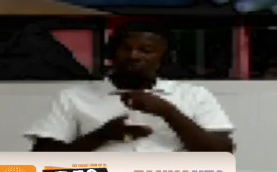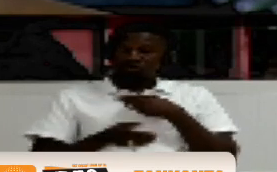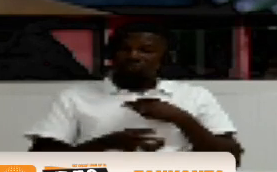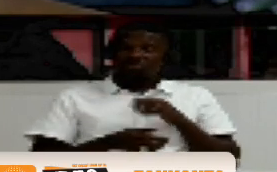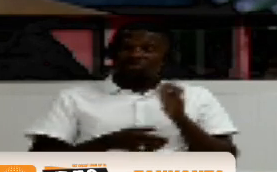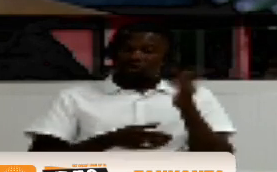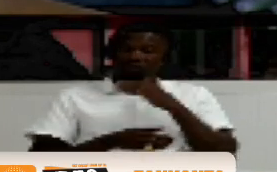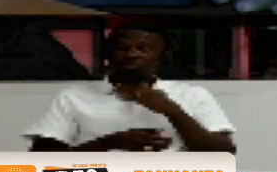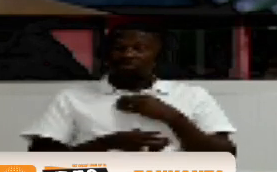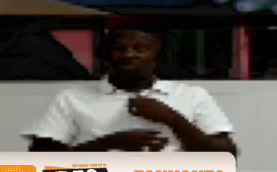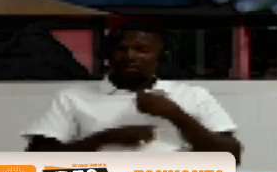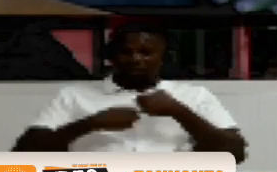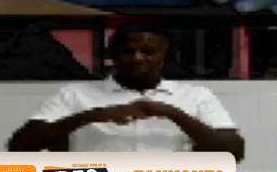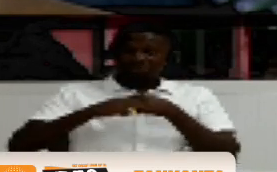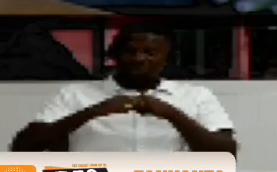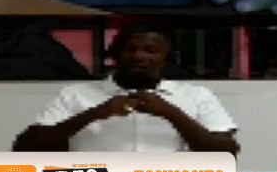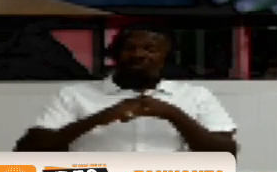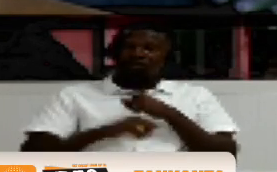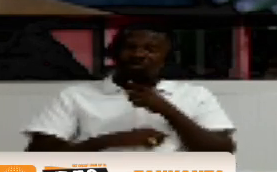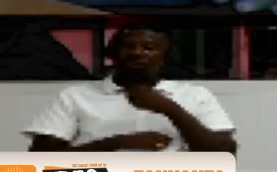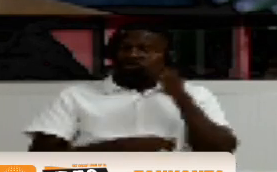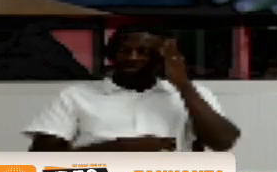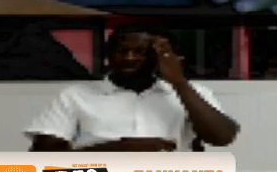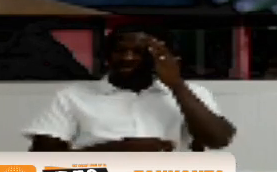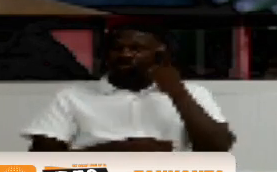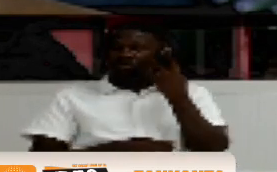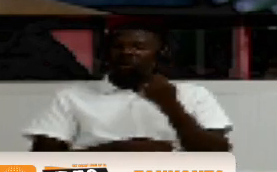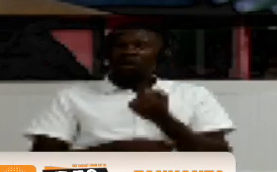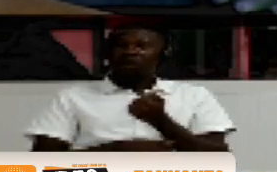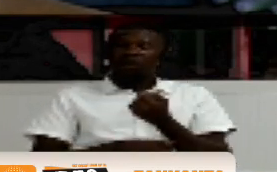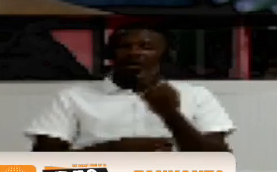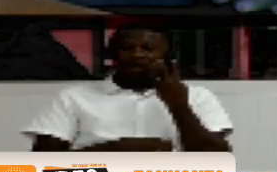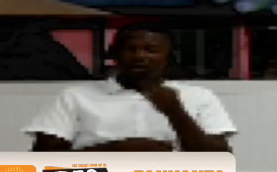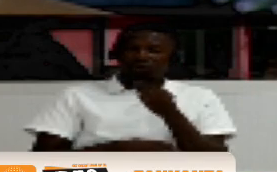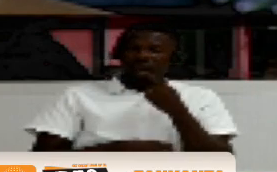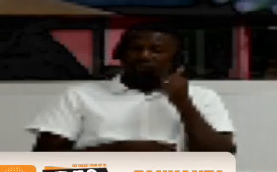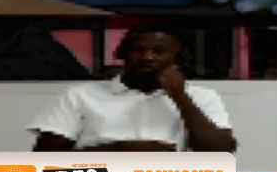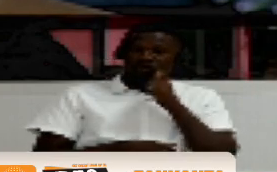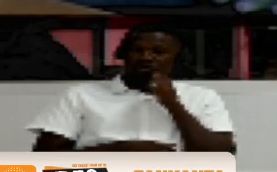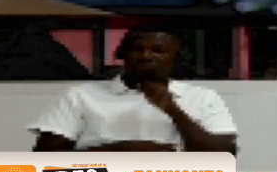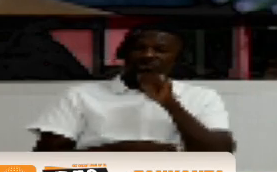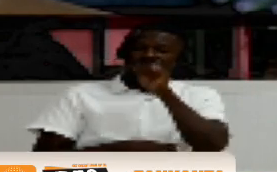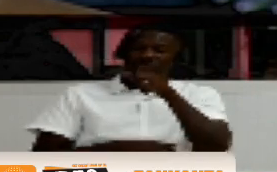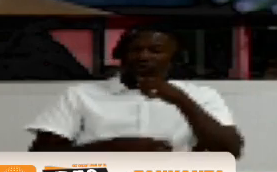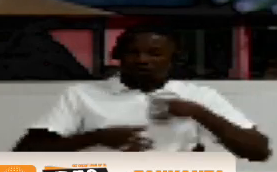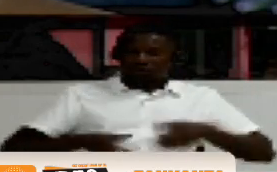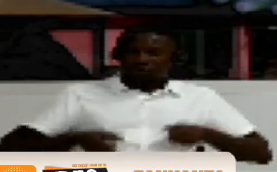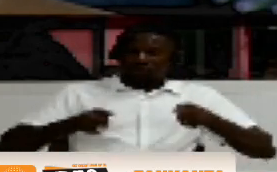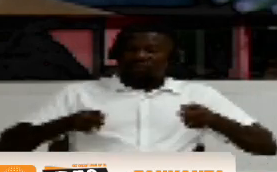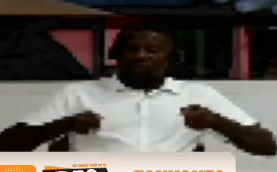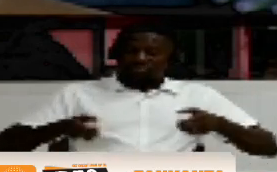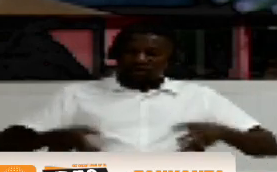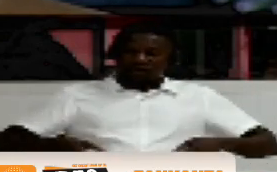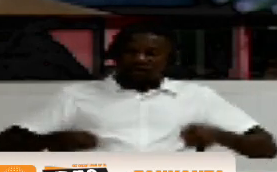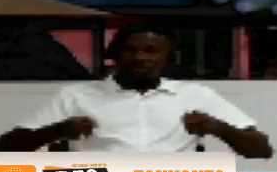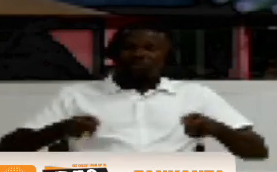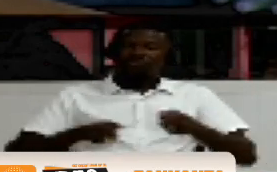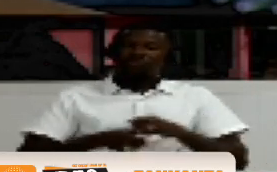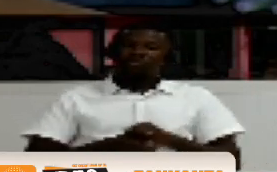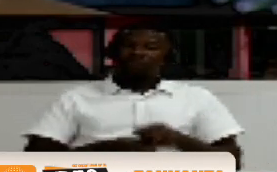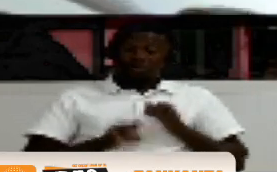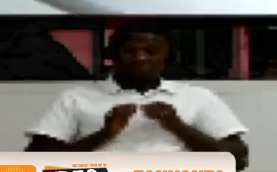for the physio so that you will know how to use your crutches and the like. I said to